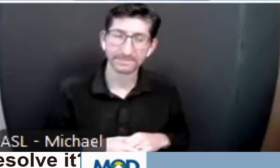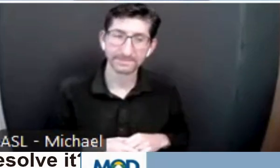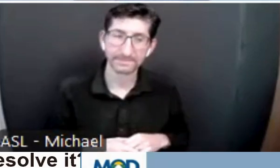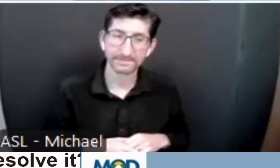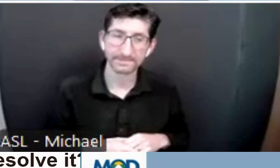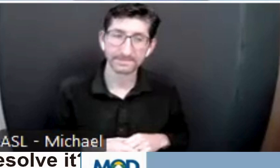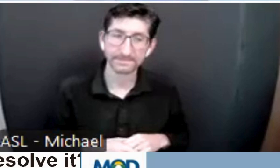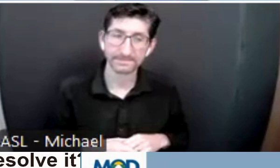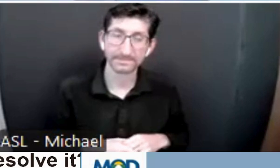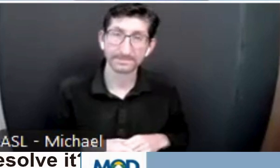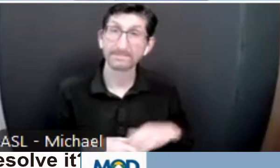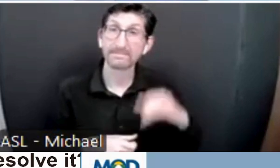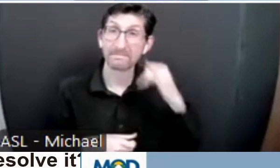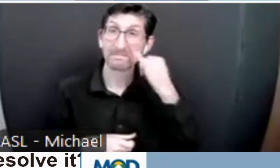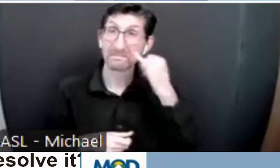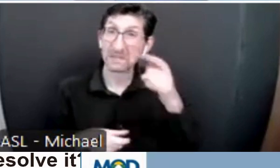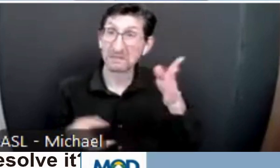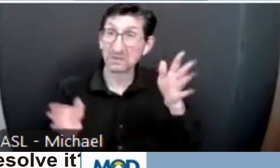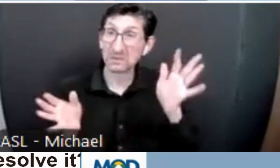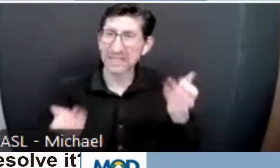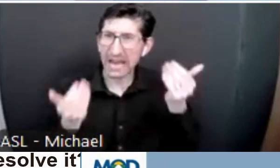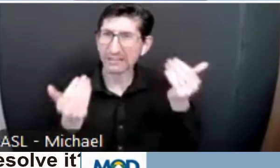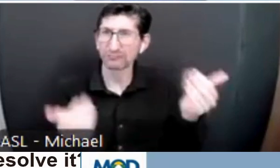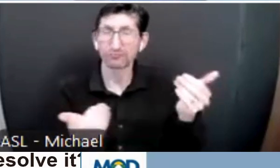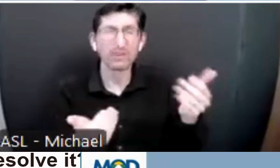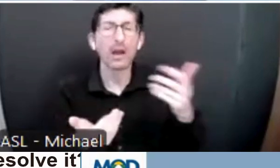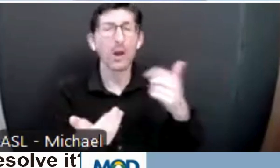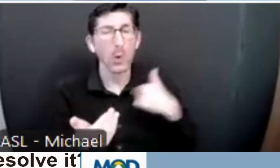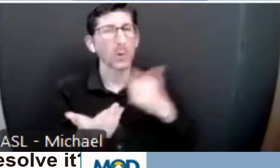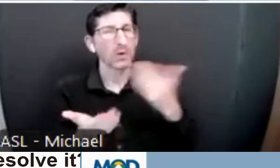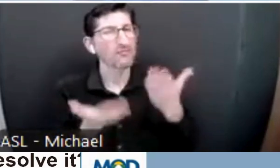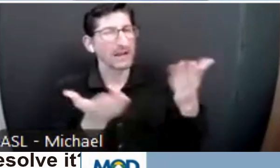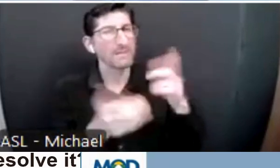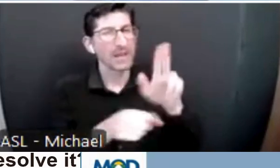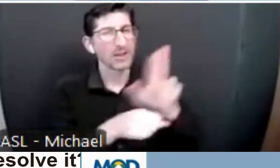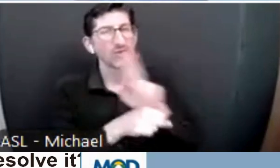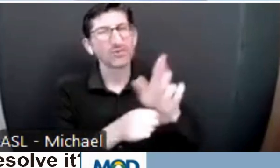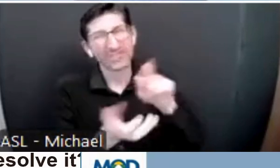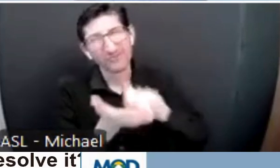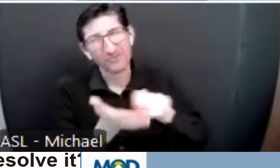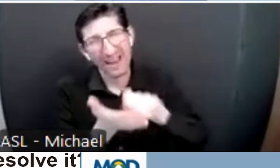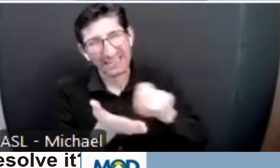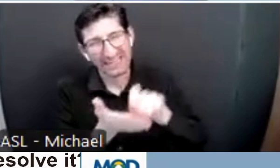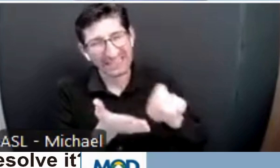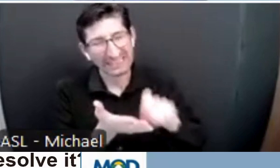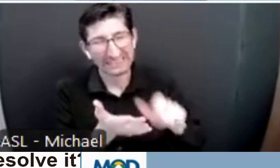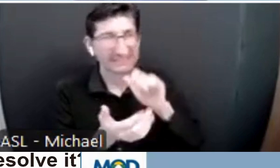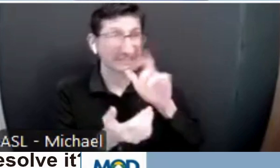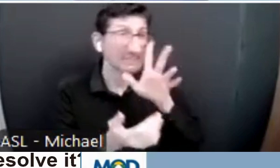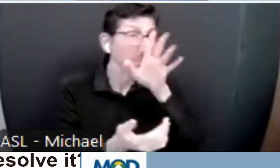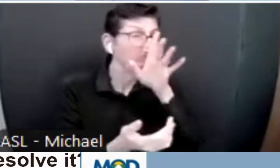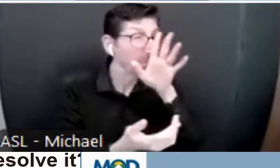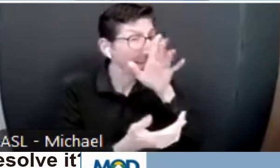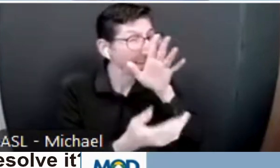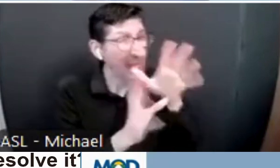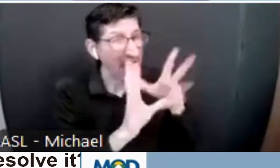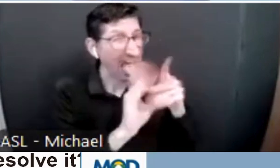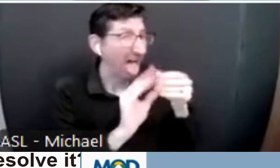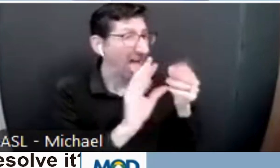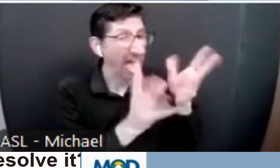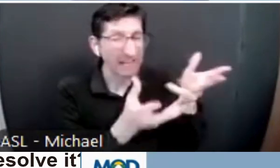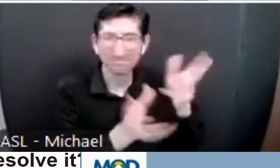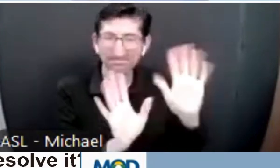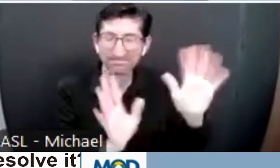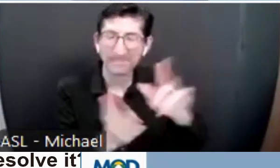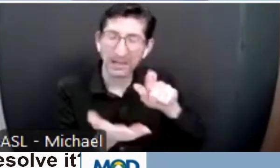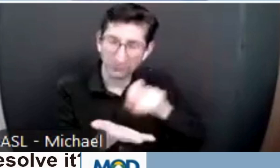to re-engage again, we're recommending that you do so in writing, just like you did before, to make sure you date the request